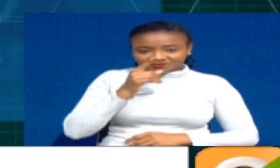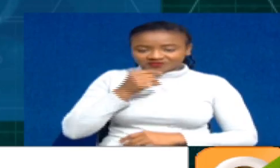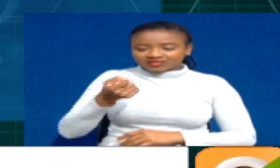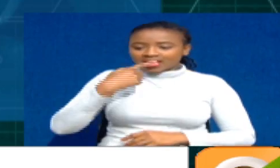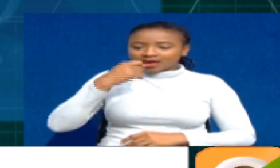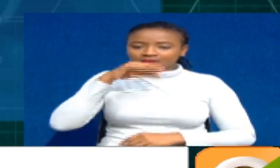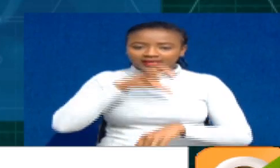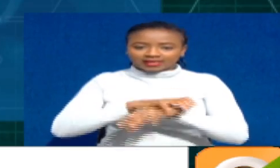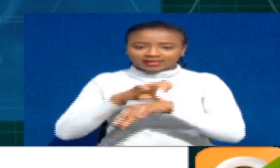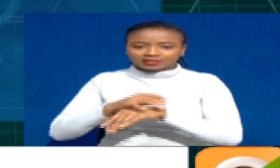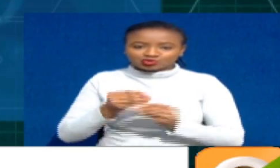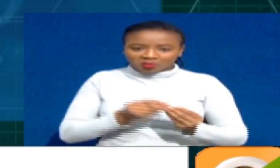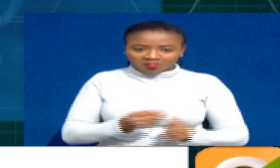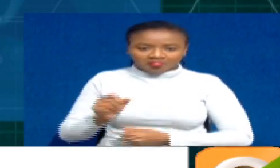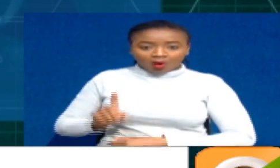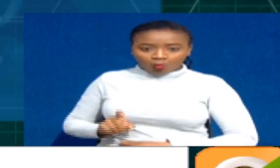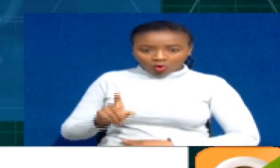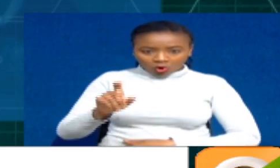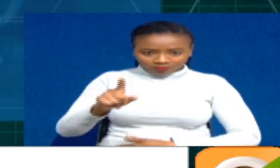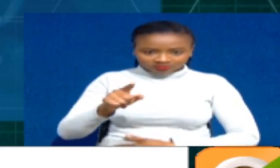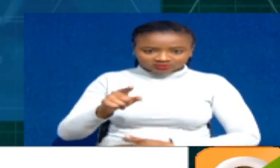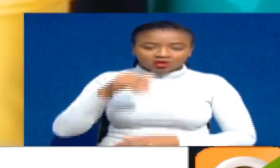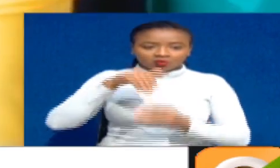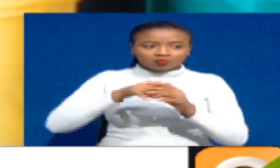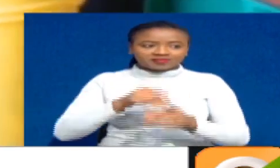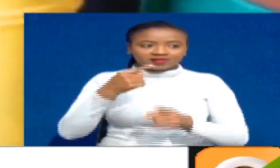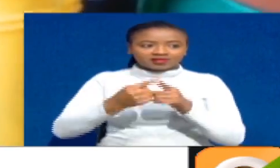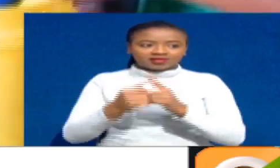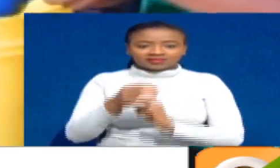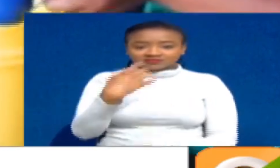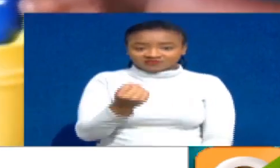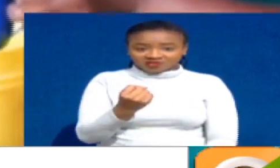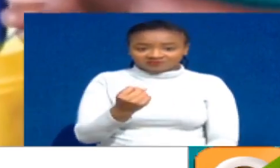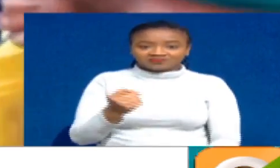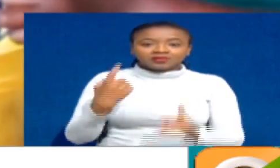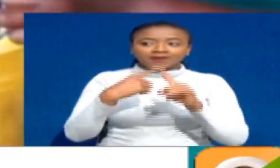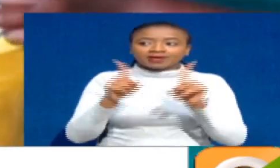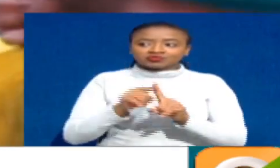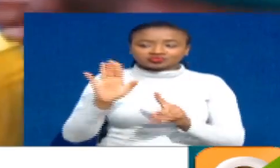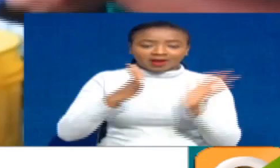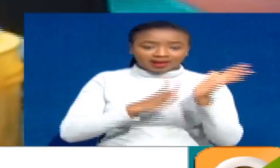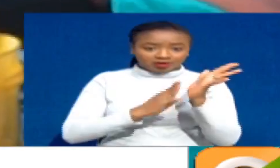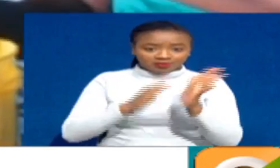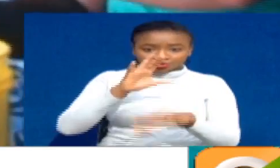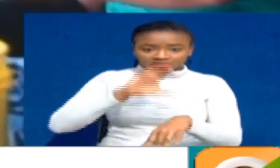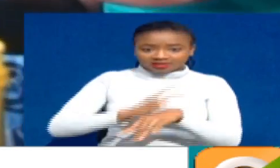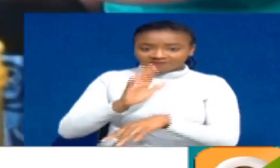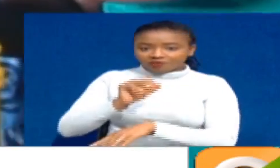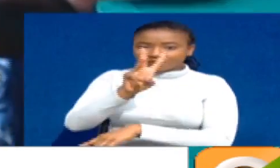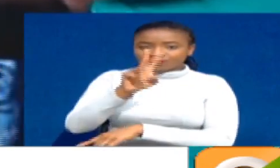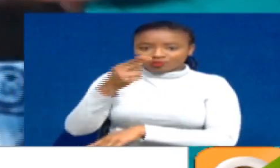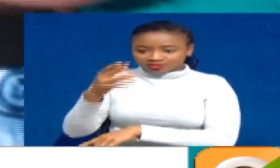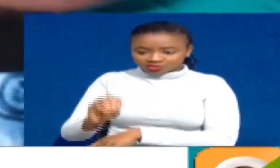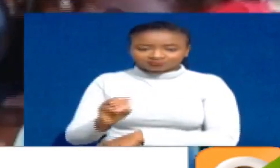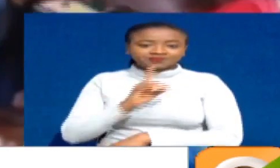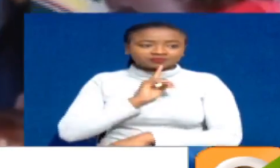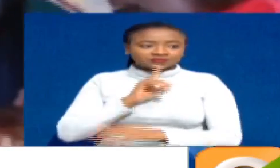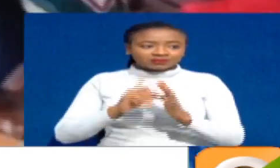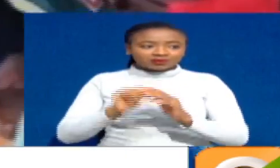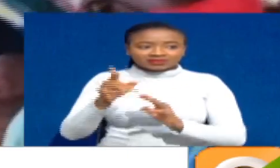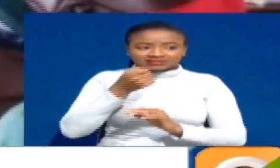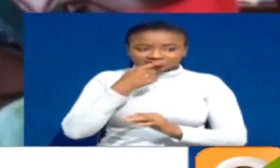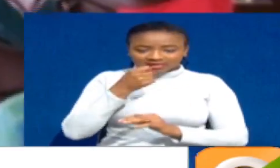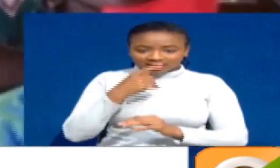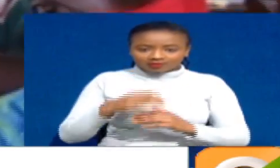National School-Based Deworming Program in a span of 5 years. With the recommendation from the World Health Organization, the deworming drug